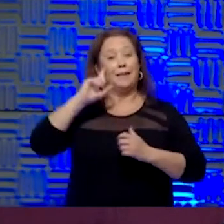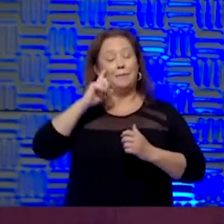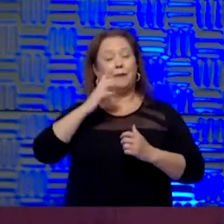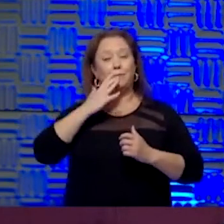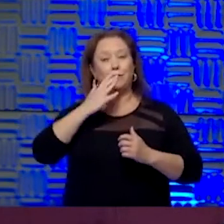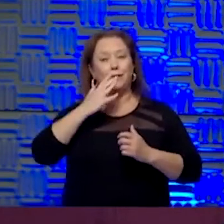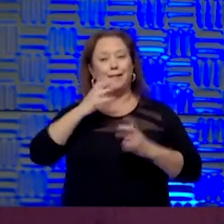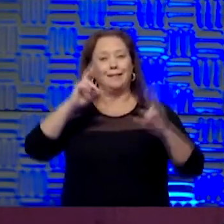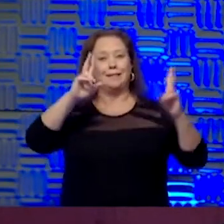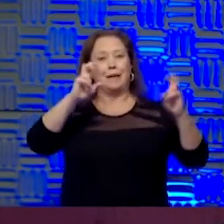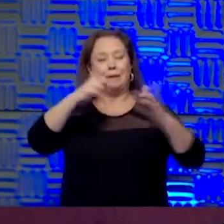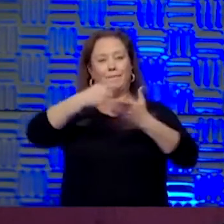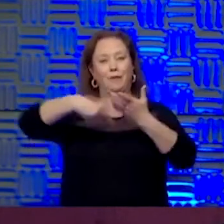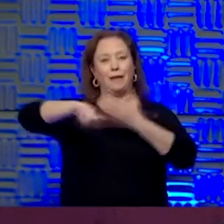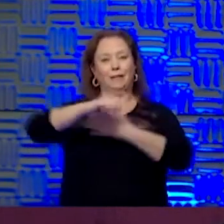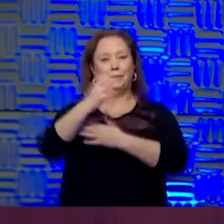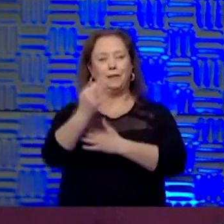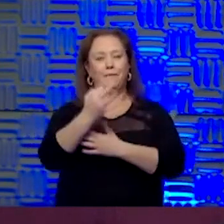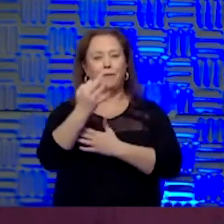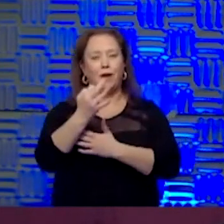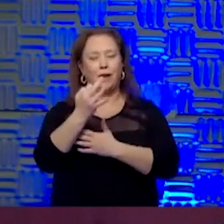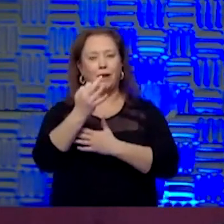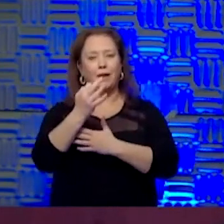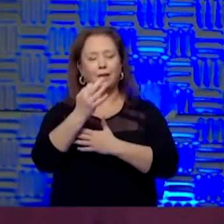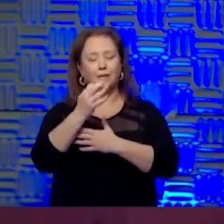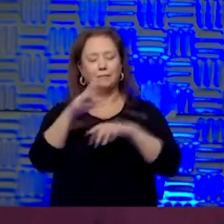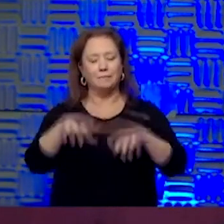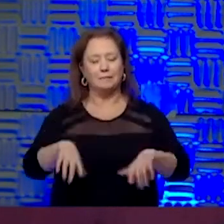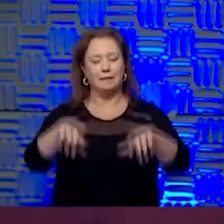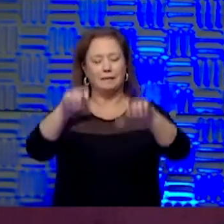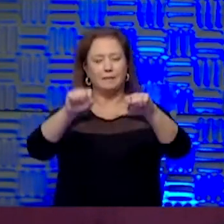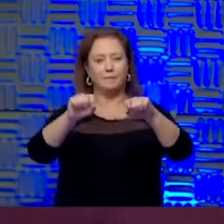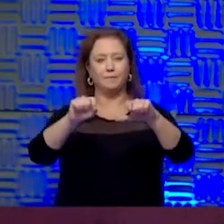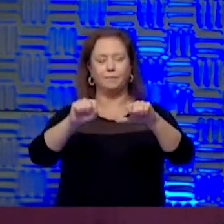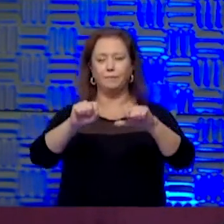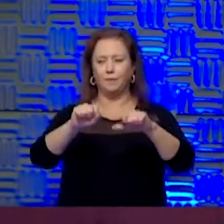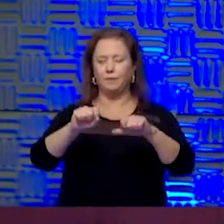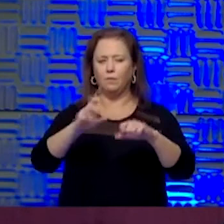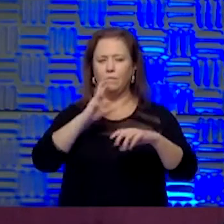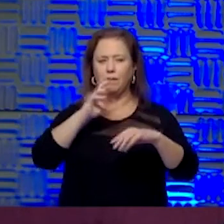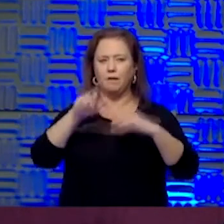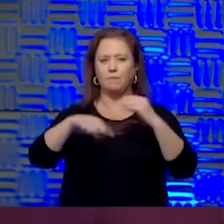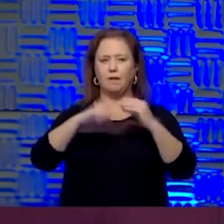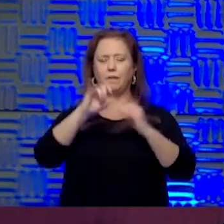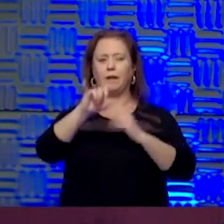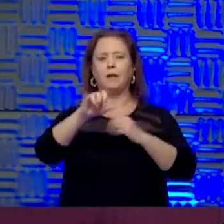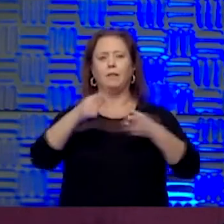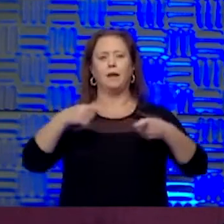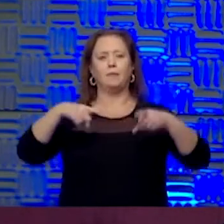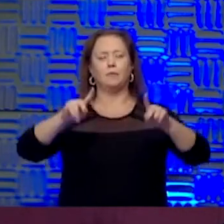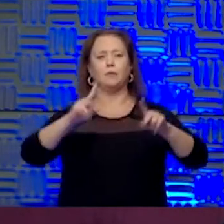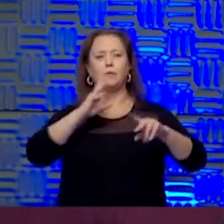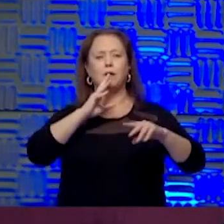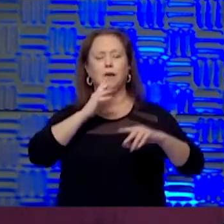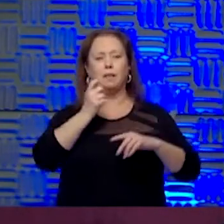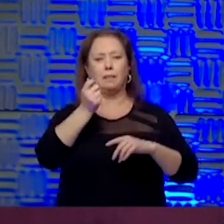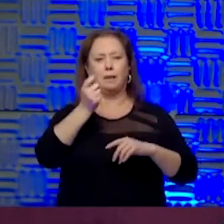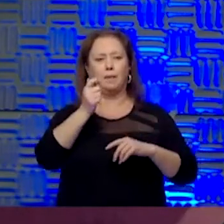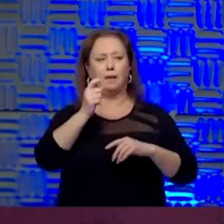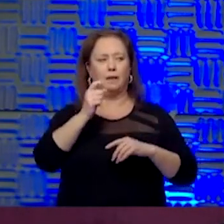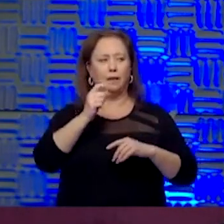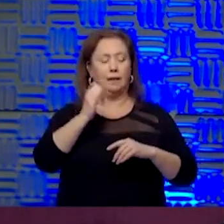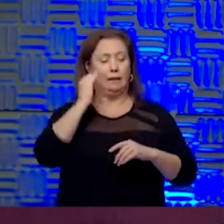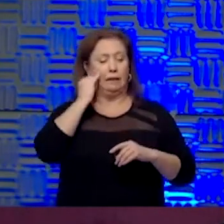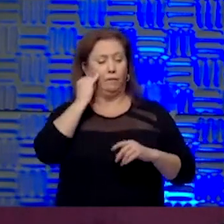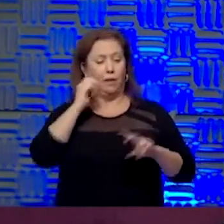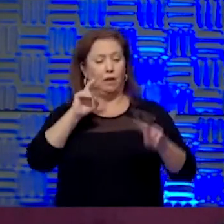for next Friday to explore. And it's one we've had a couple of the opportunity to talk to a little bit. But I think if we